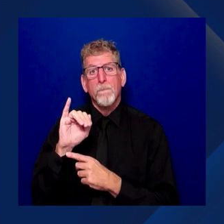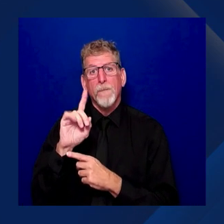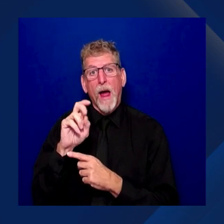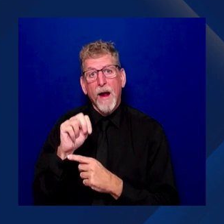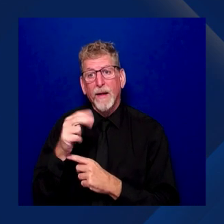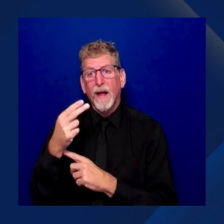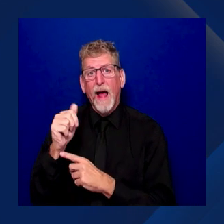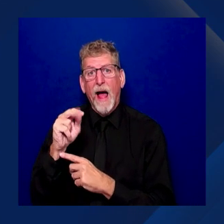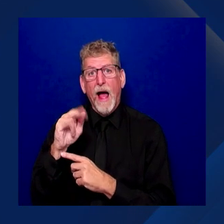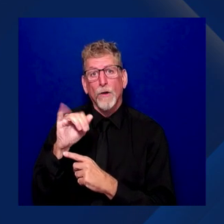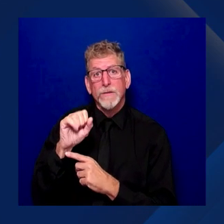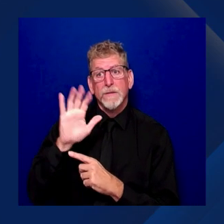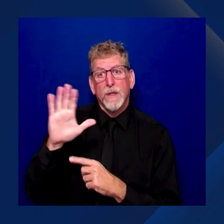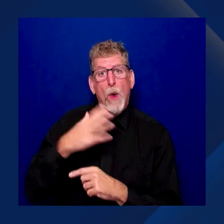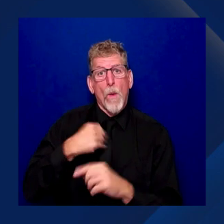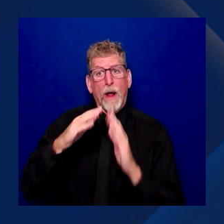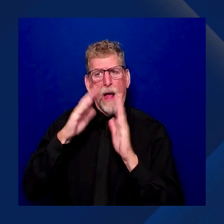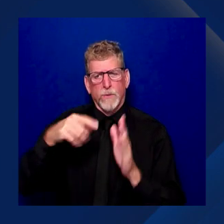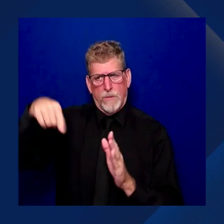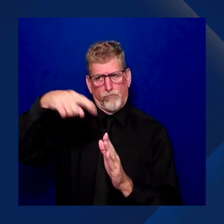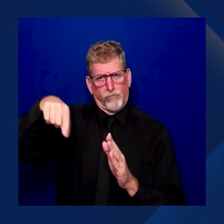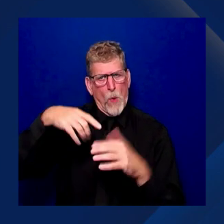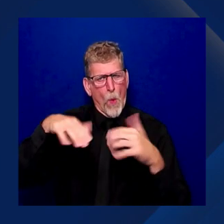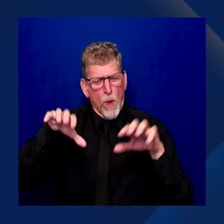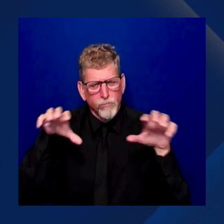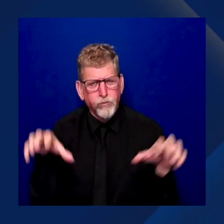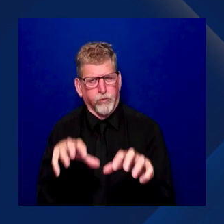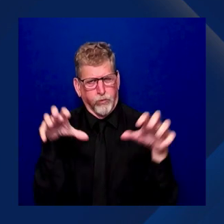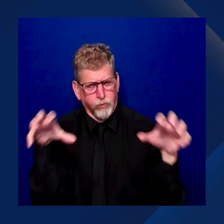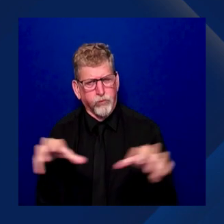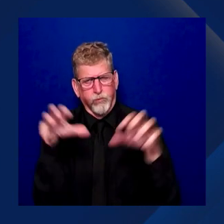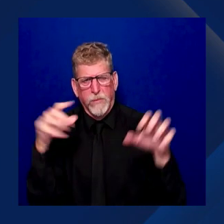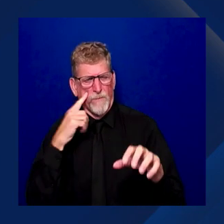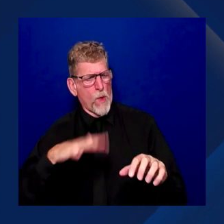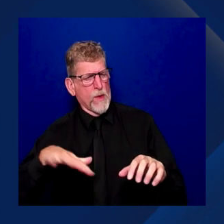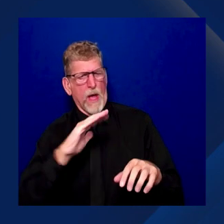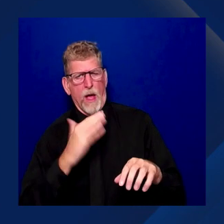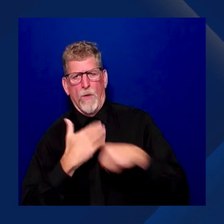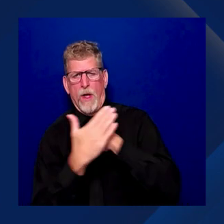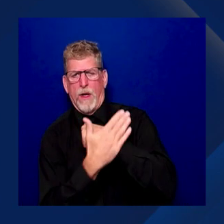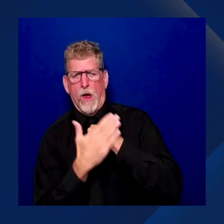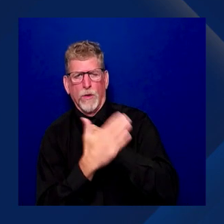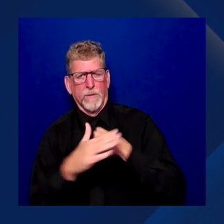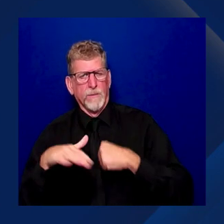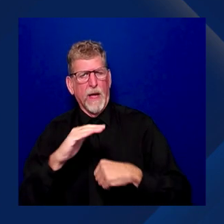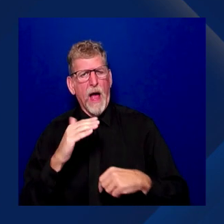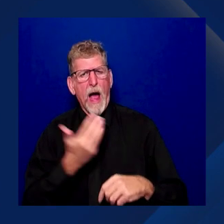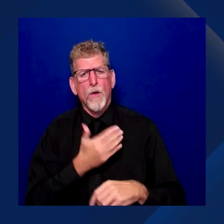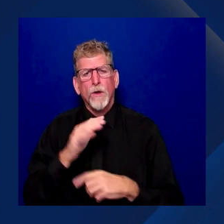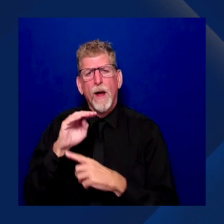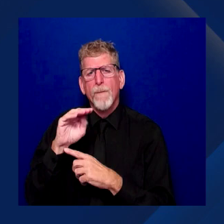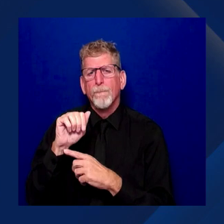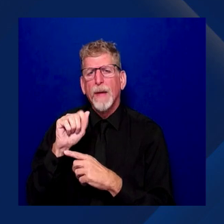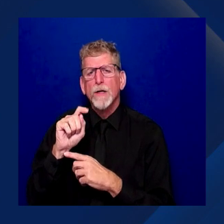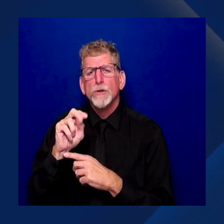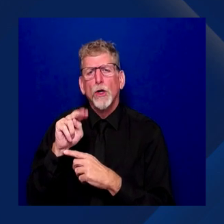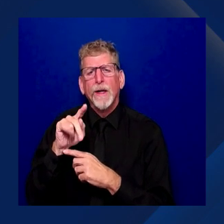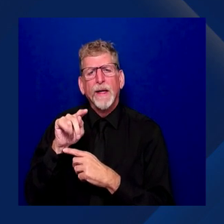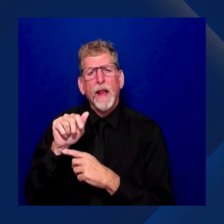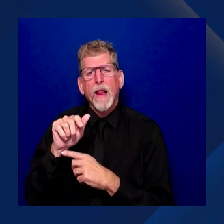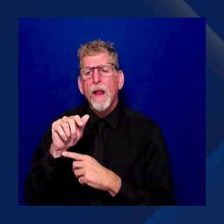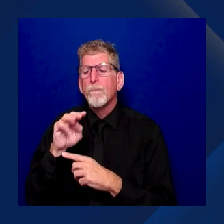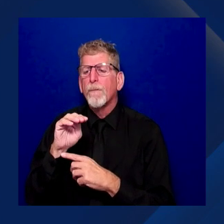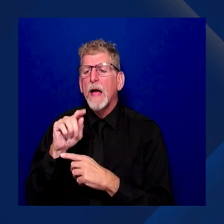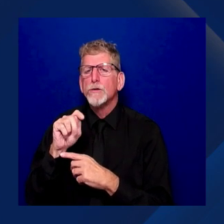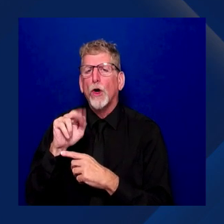address our nation's maternal health crisis than any other administration in American history. I was honored to work with Vice President